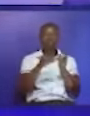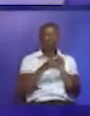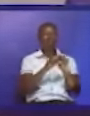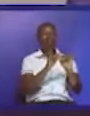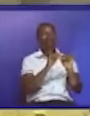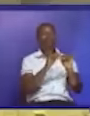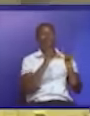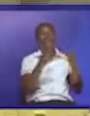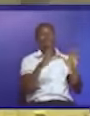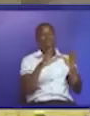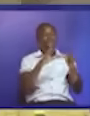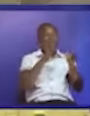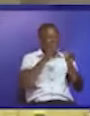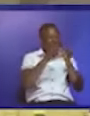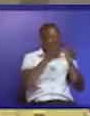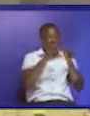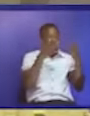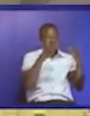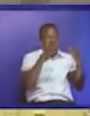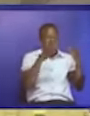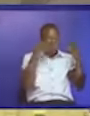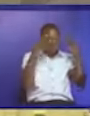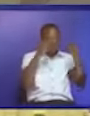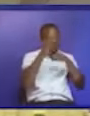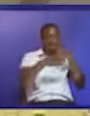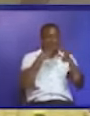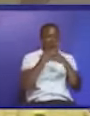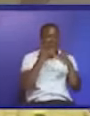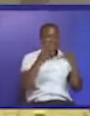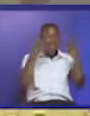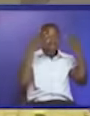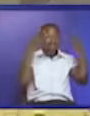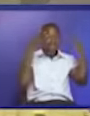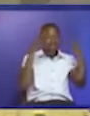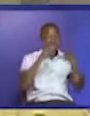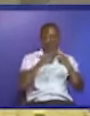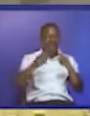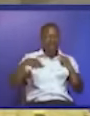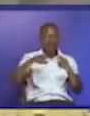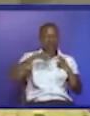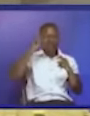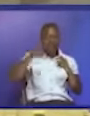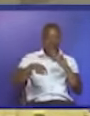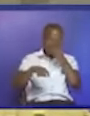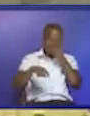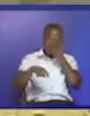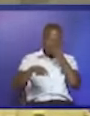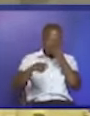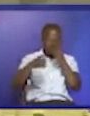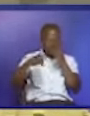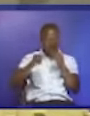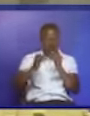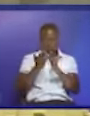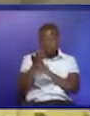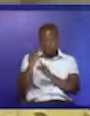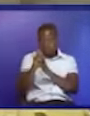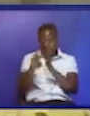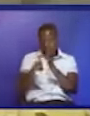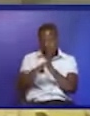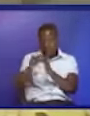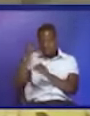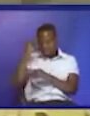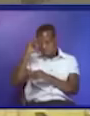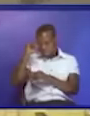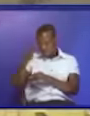giving interpretation to the things around our world. We must be able to, by the intelligence of scripture and